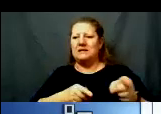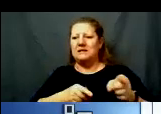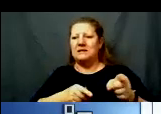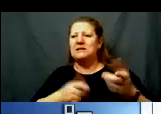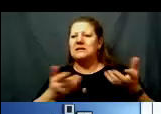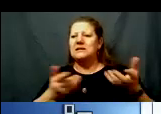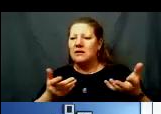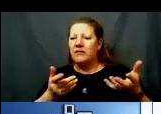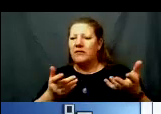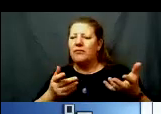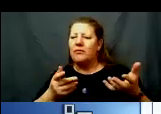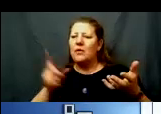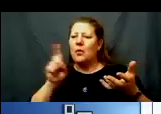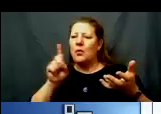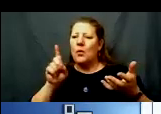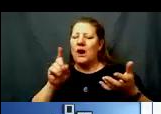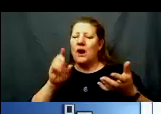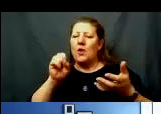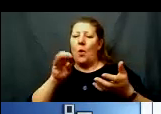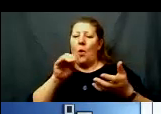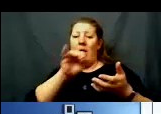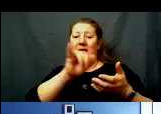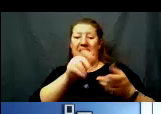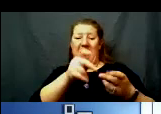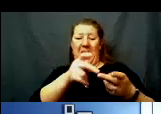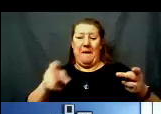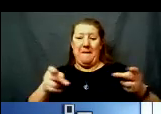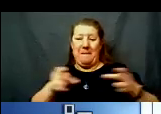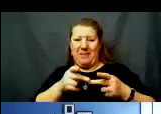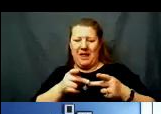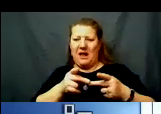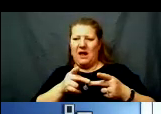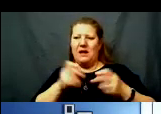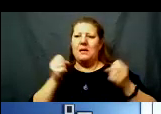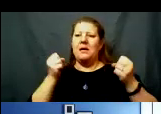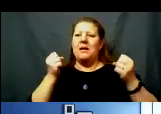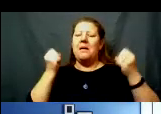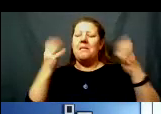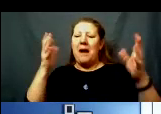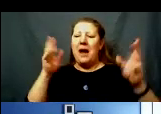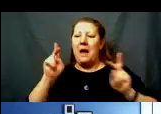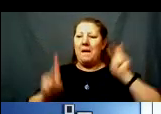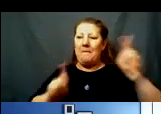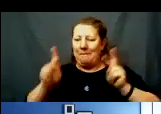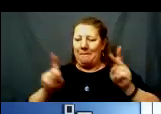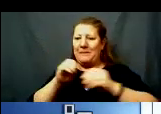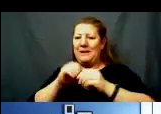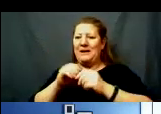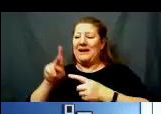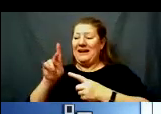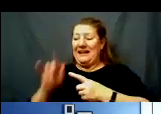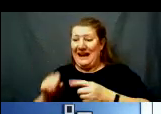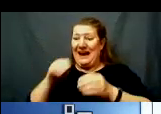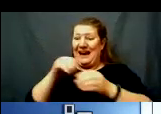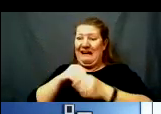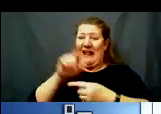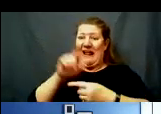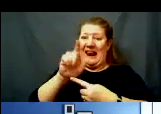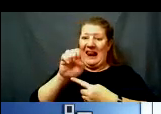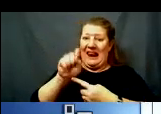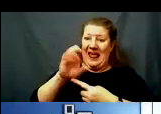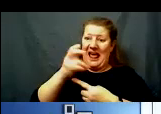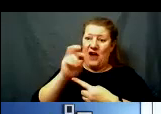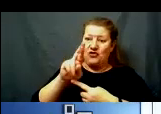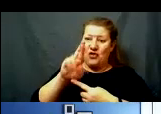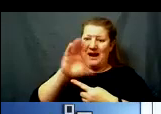was an enormous mobilization of people in Kentucky, in Letcher County, and their allies around the country